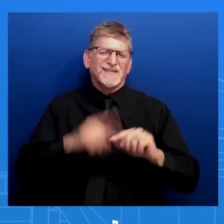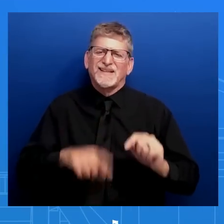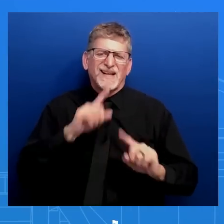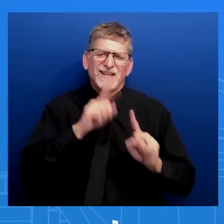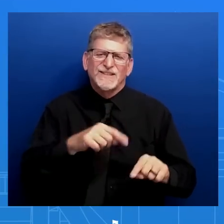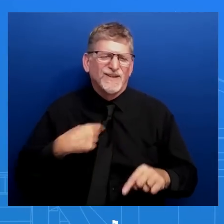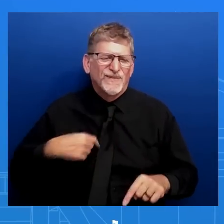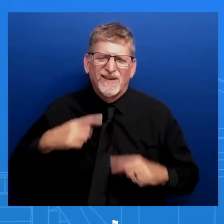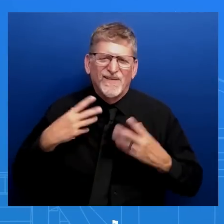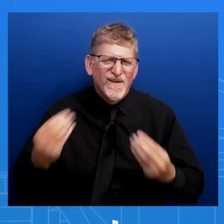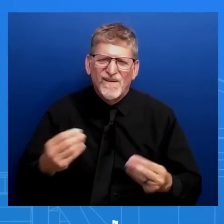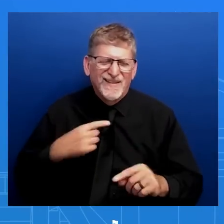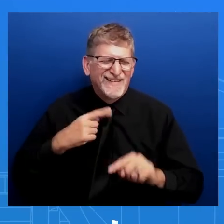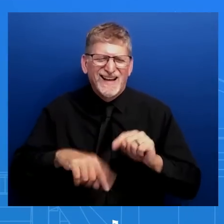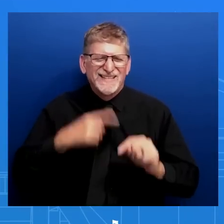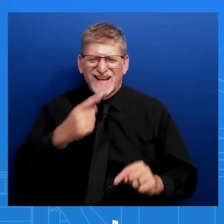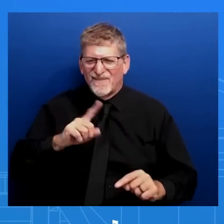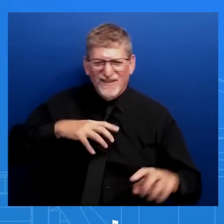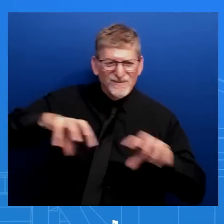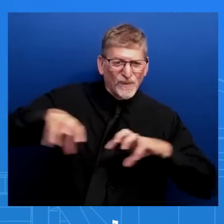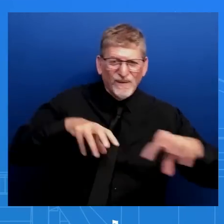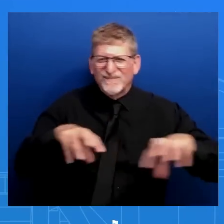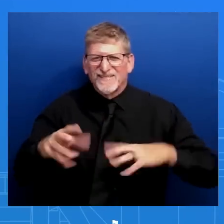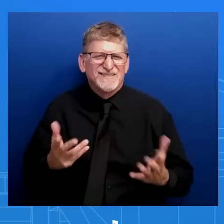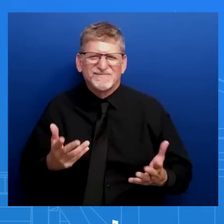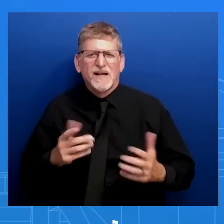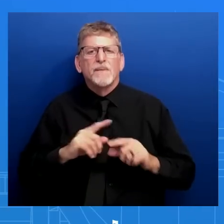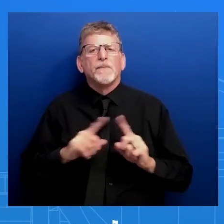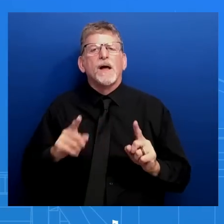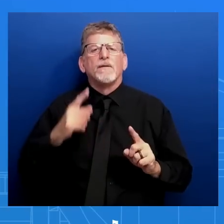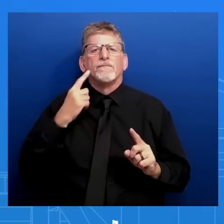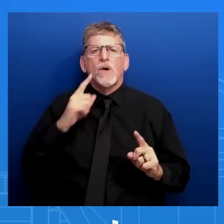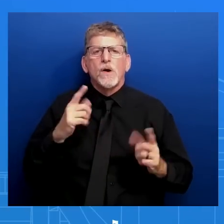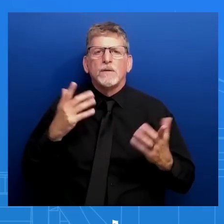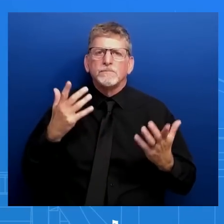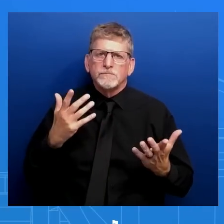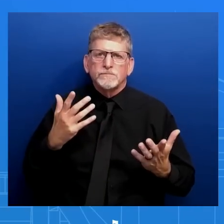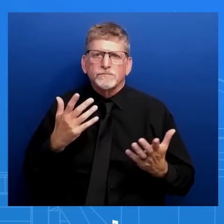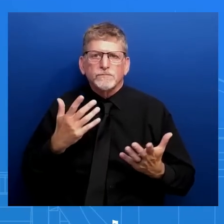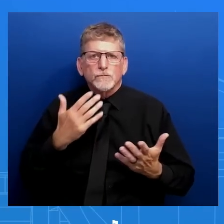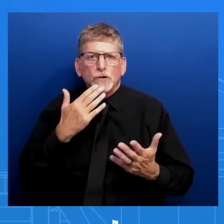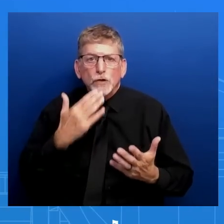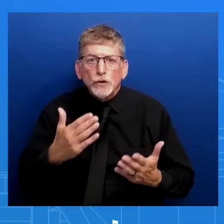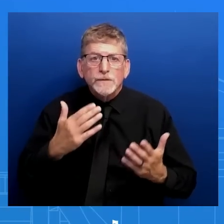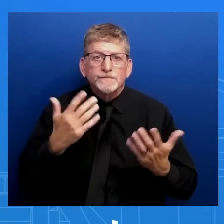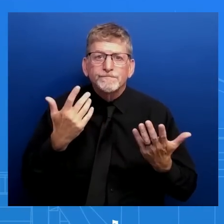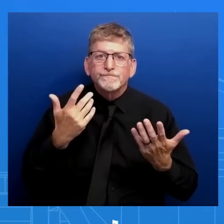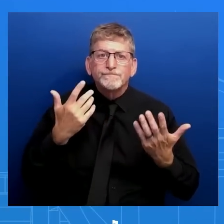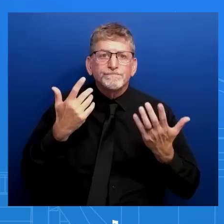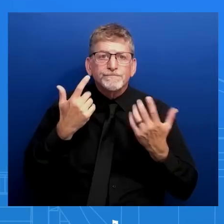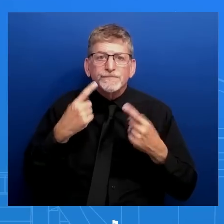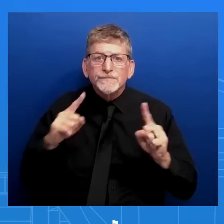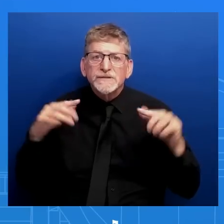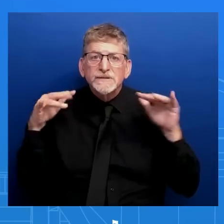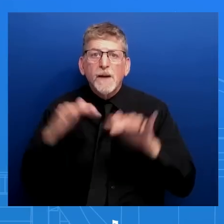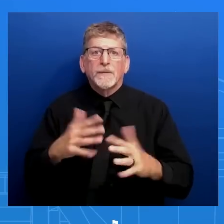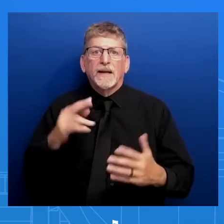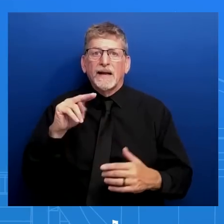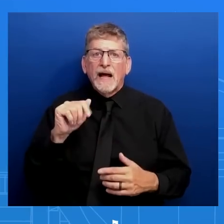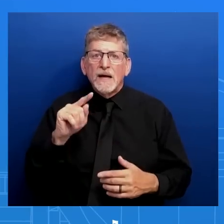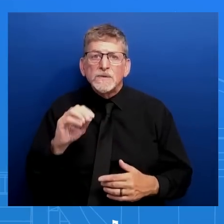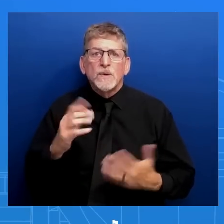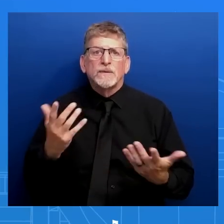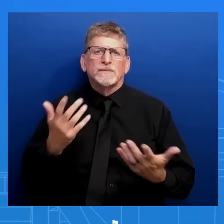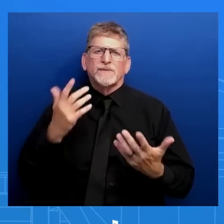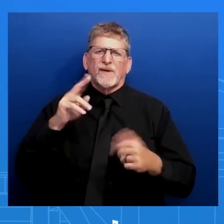to a productive NATO summit, and of course, security for summits like that are always a prime concern for all the nations involved.